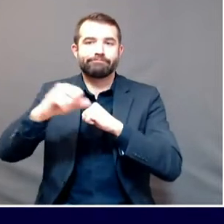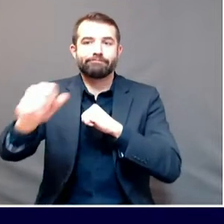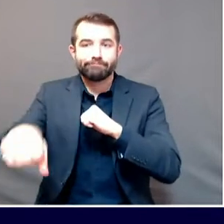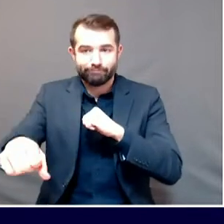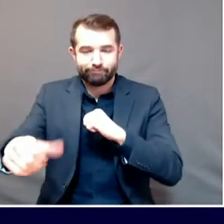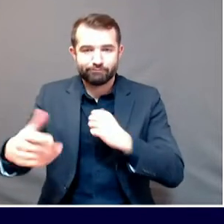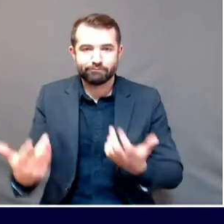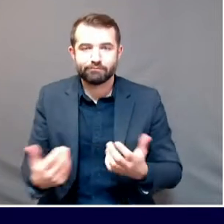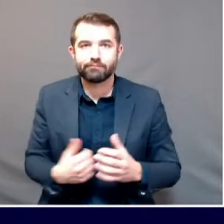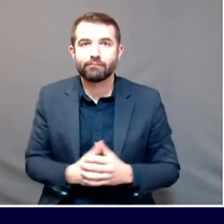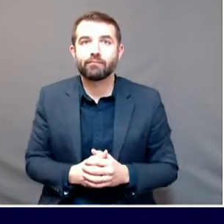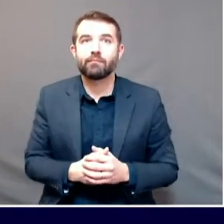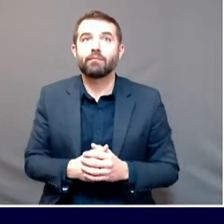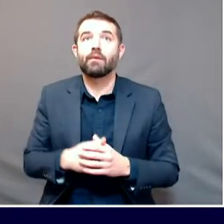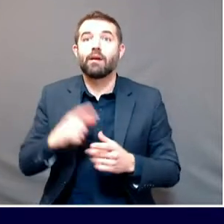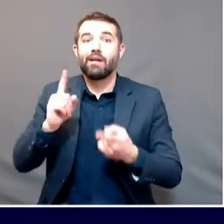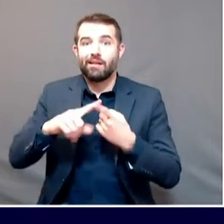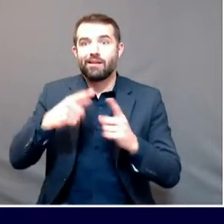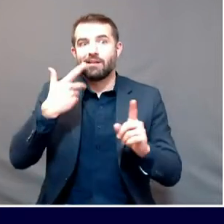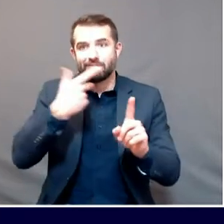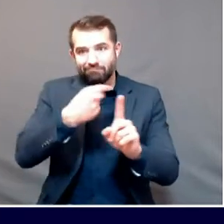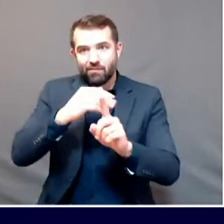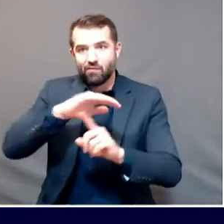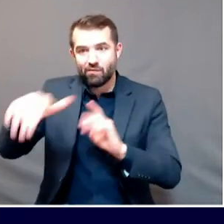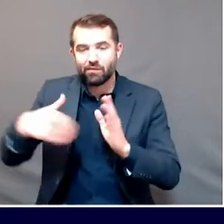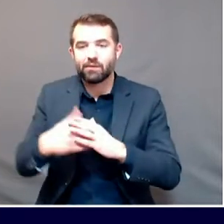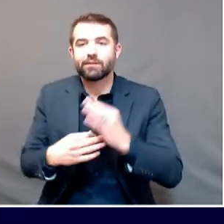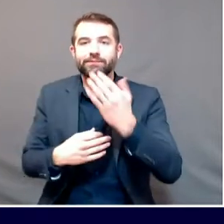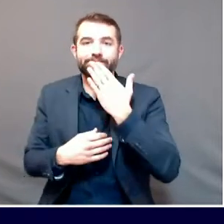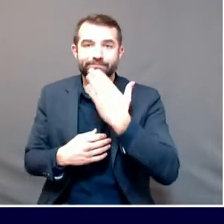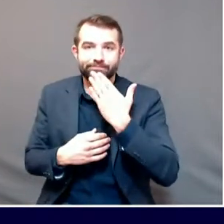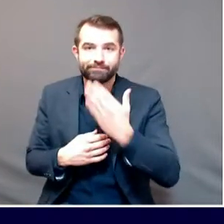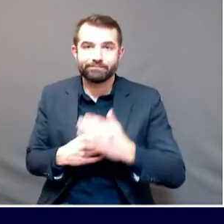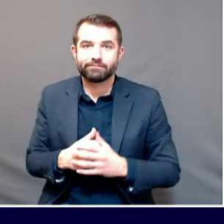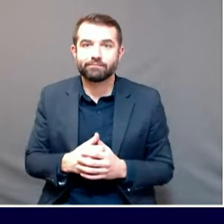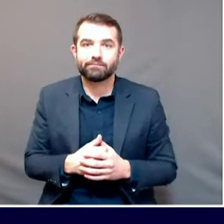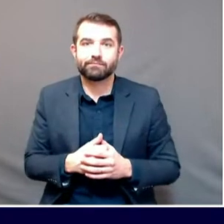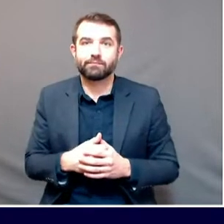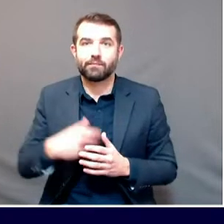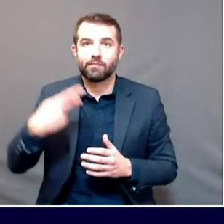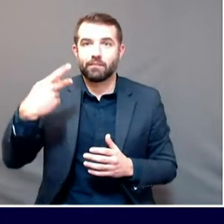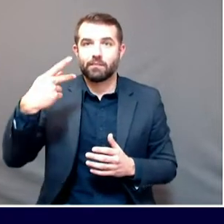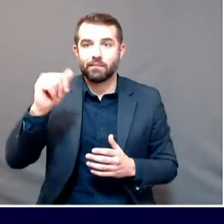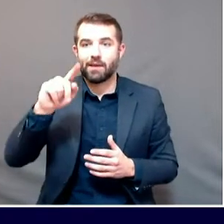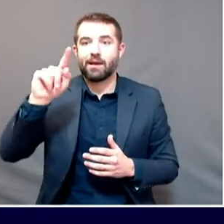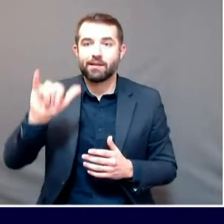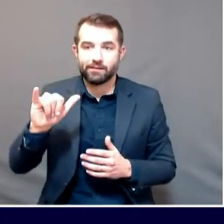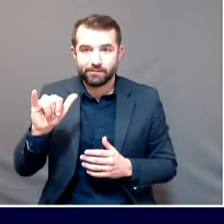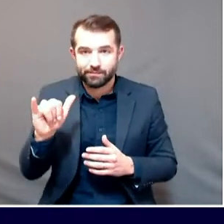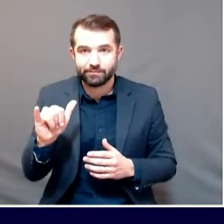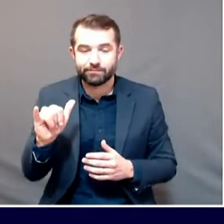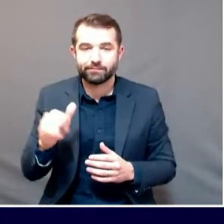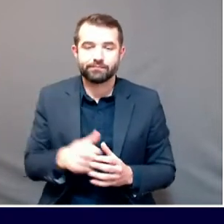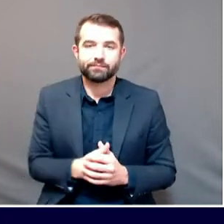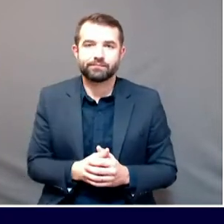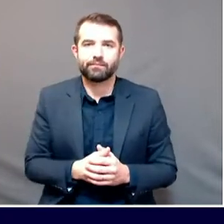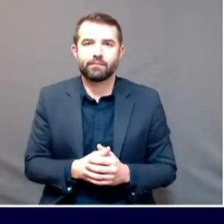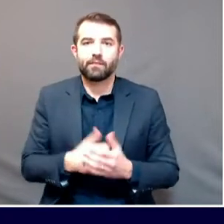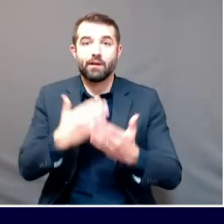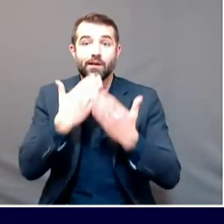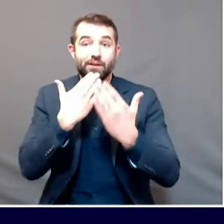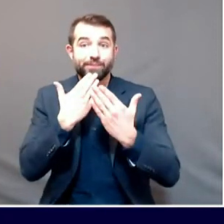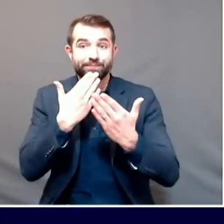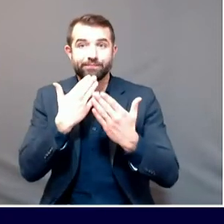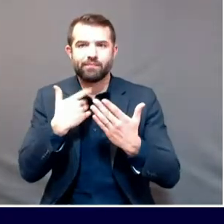I'm going to turn now to Patty White. Thank you, Dr. Shah. First, I just want to make sure I understand this